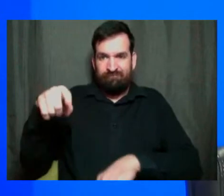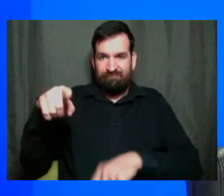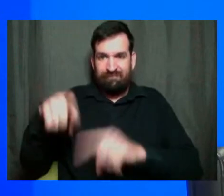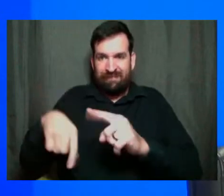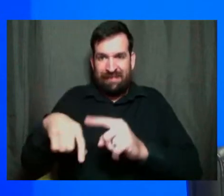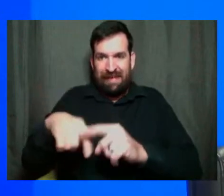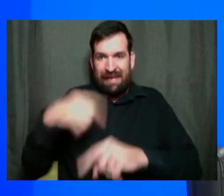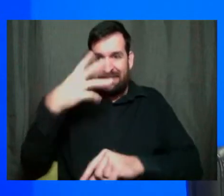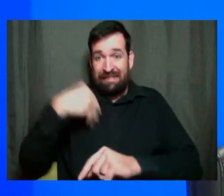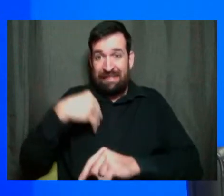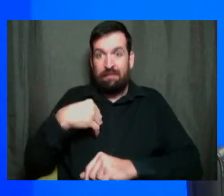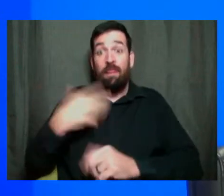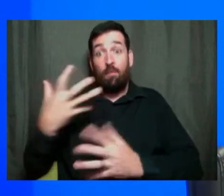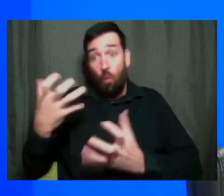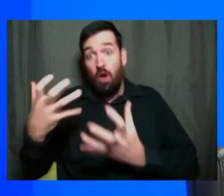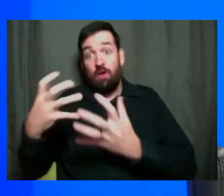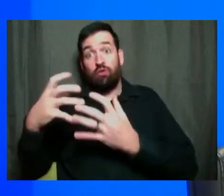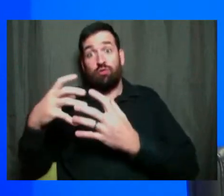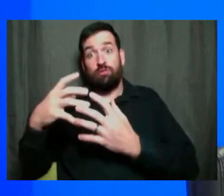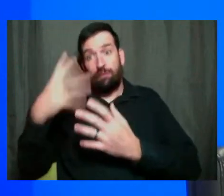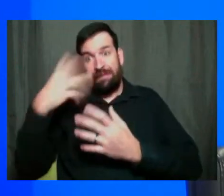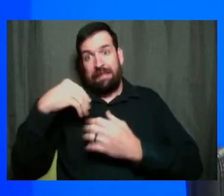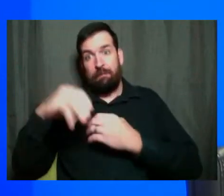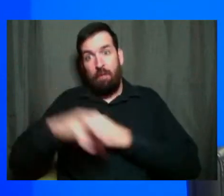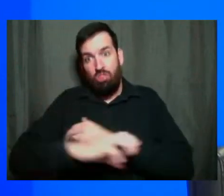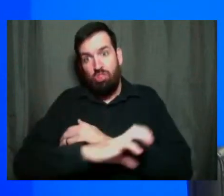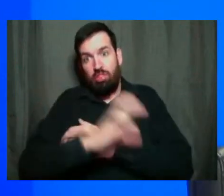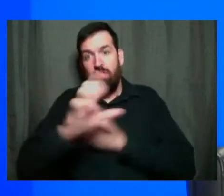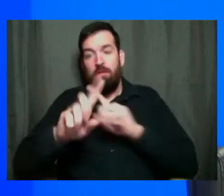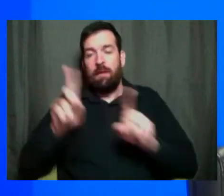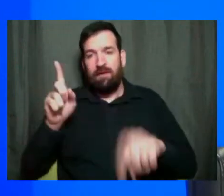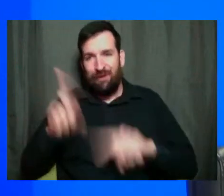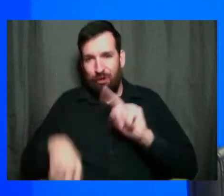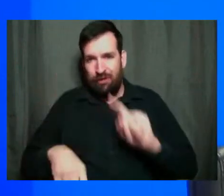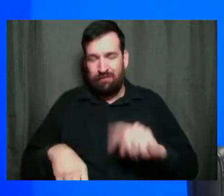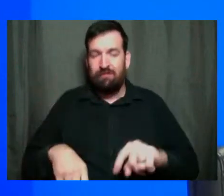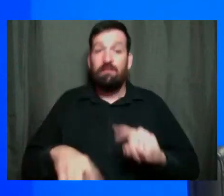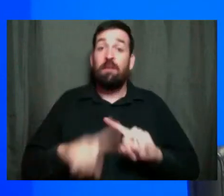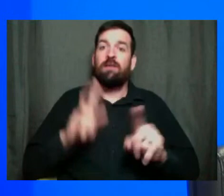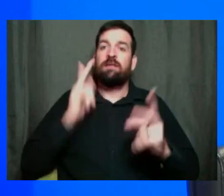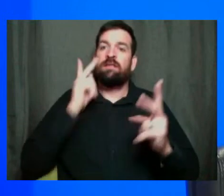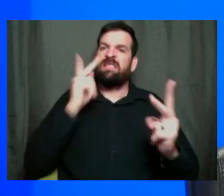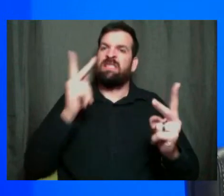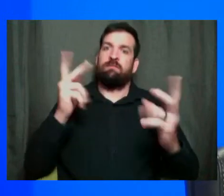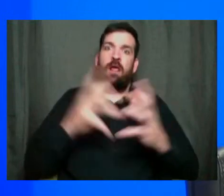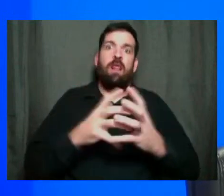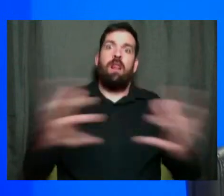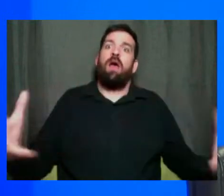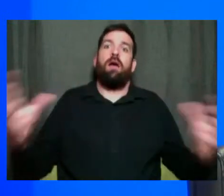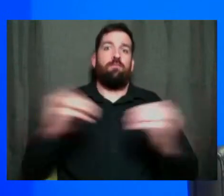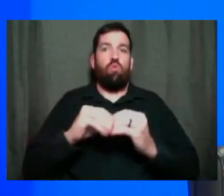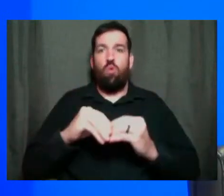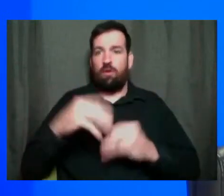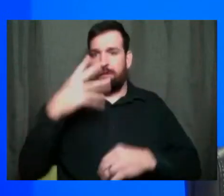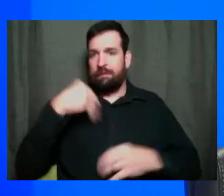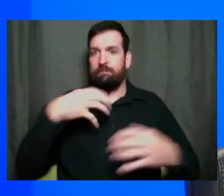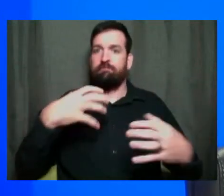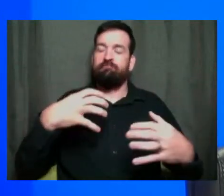sleep. But by far and away, the big thing is you see so much more sleep complaints. There was a paper out of China